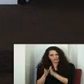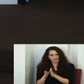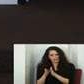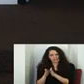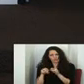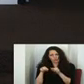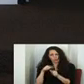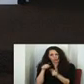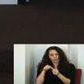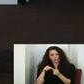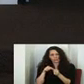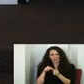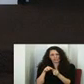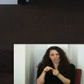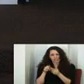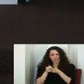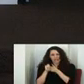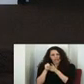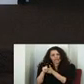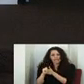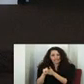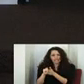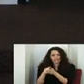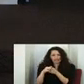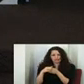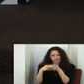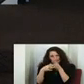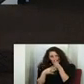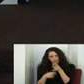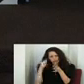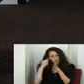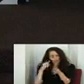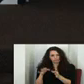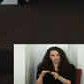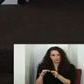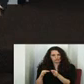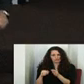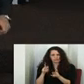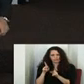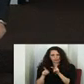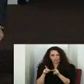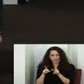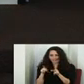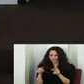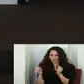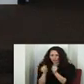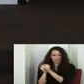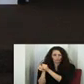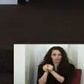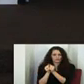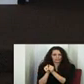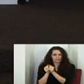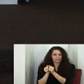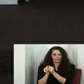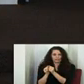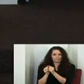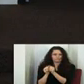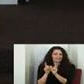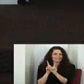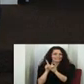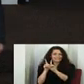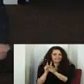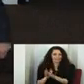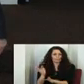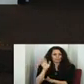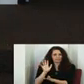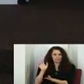maze of activities and dilemmas of their life, who was with those early disciples as they